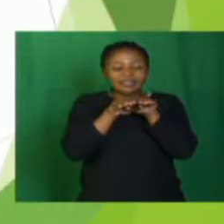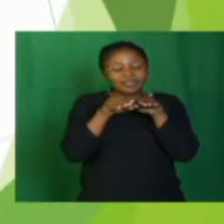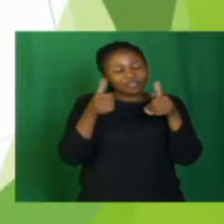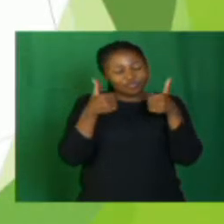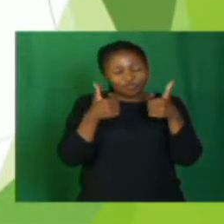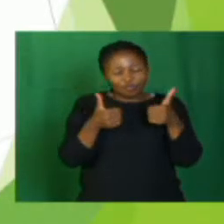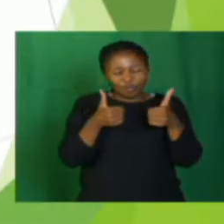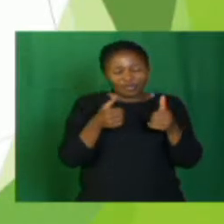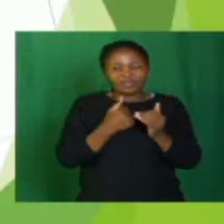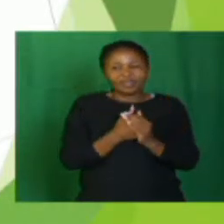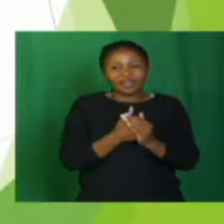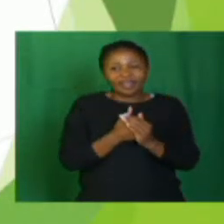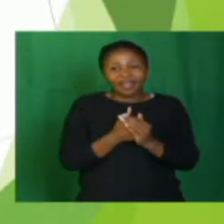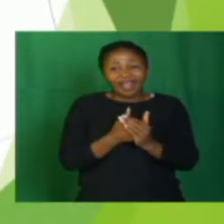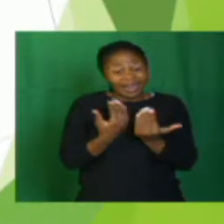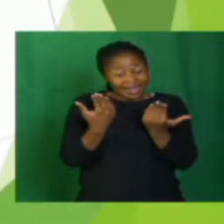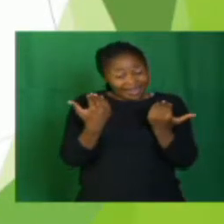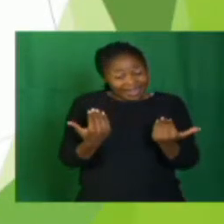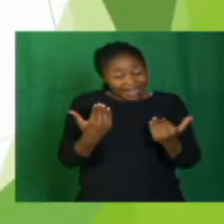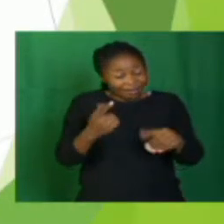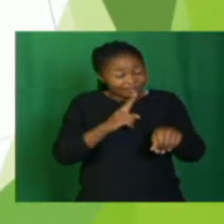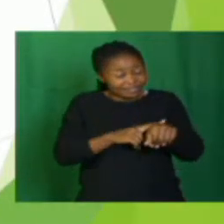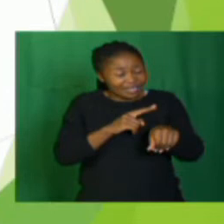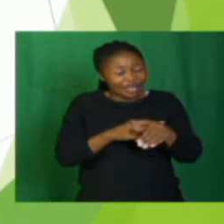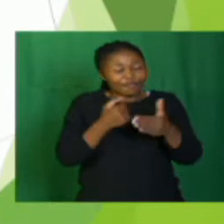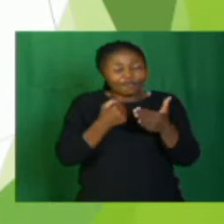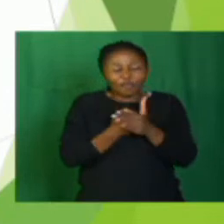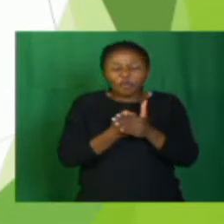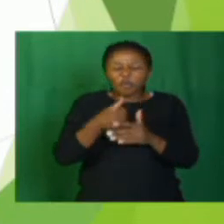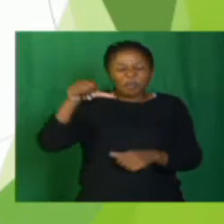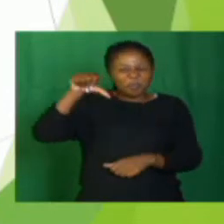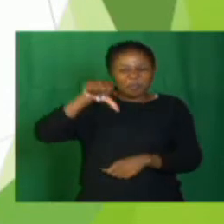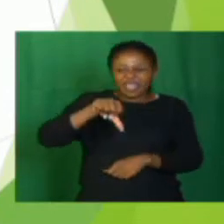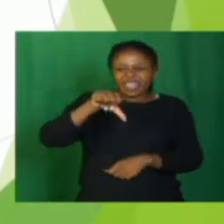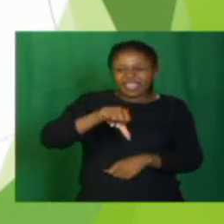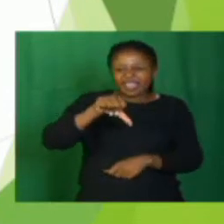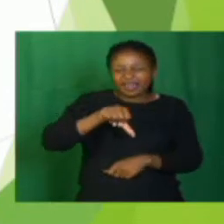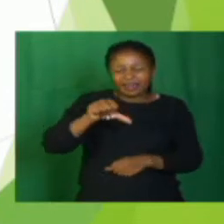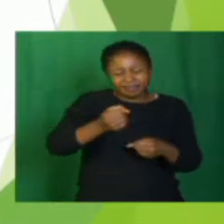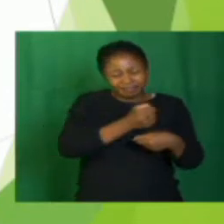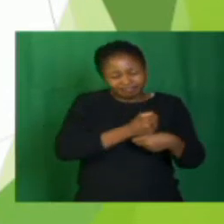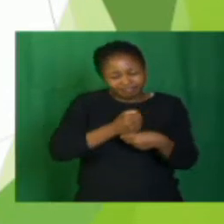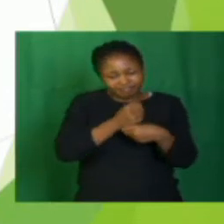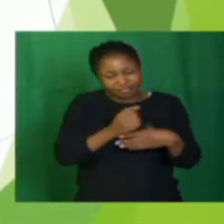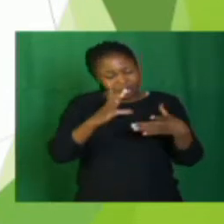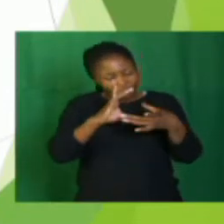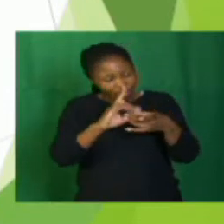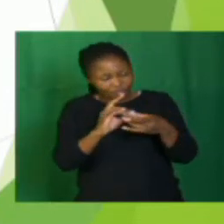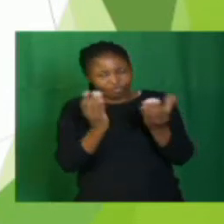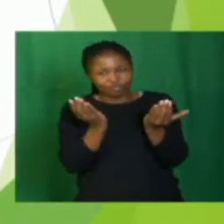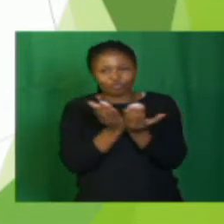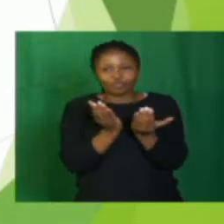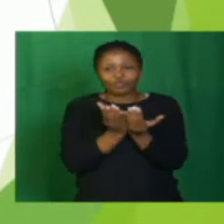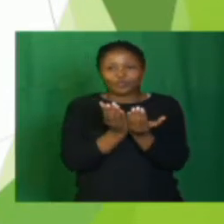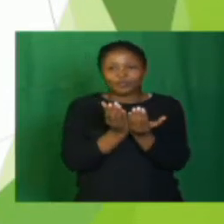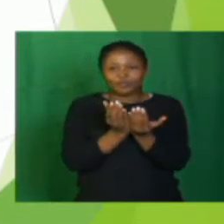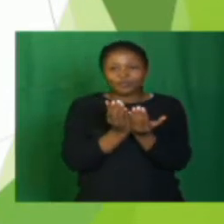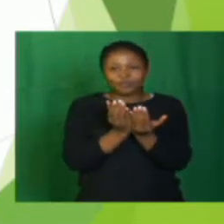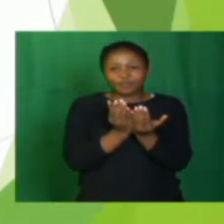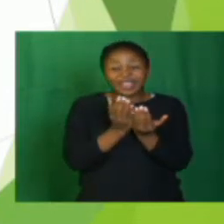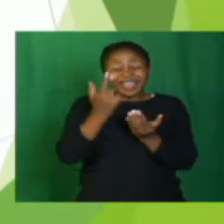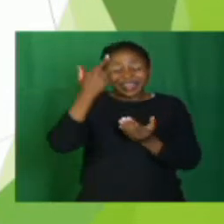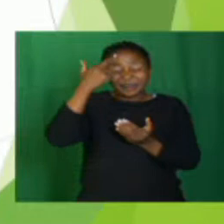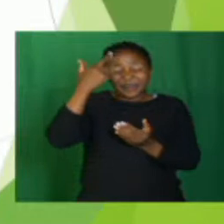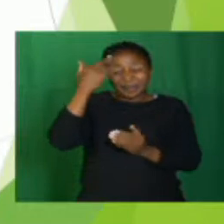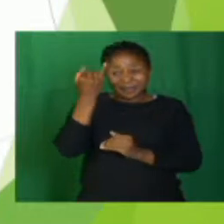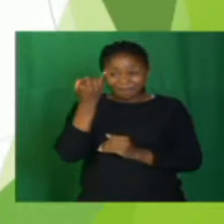the topic. Remember, my dear learner, the what? You start with the transition statement to